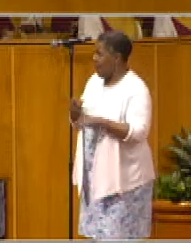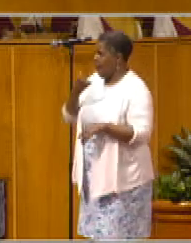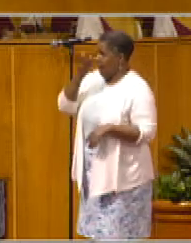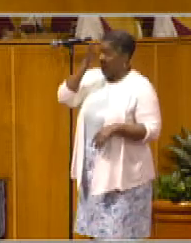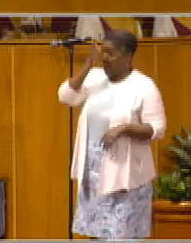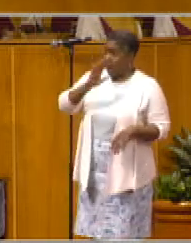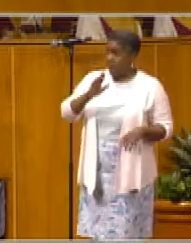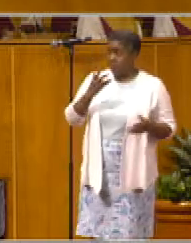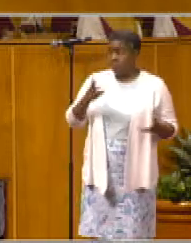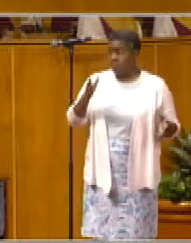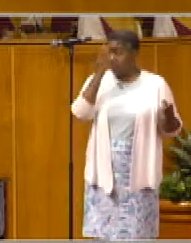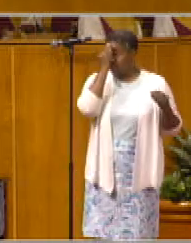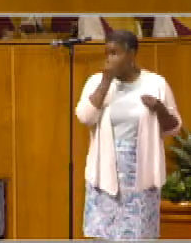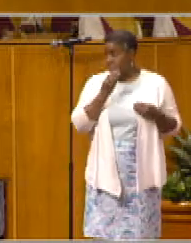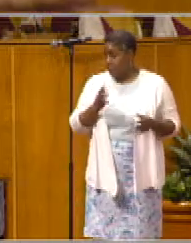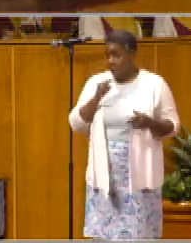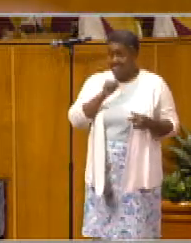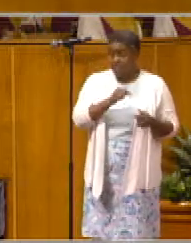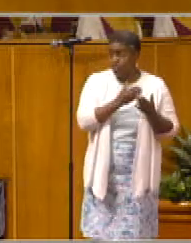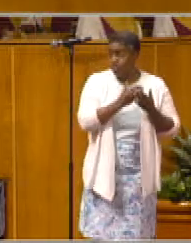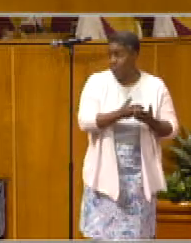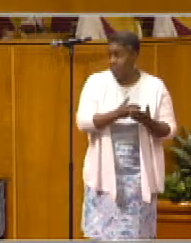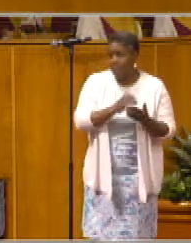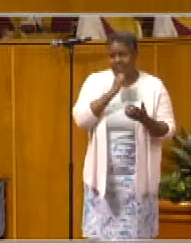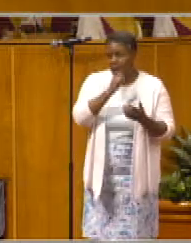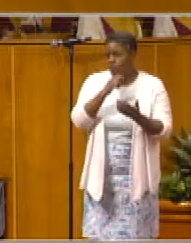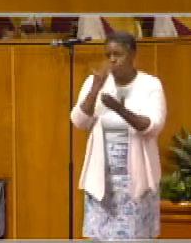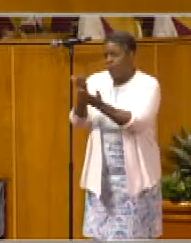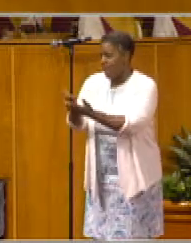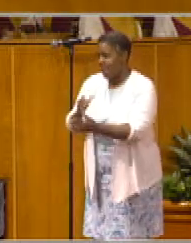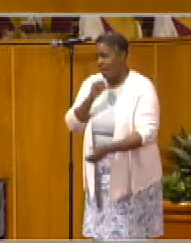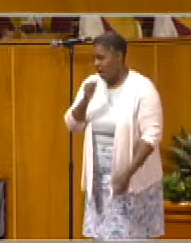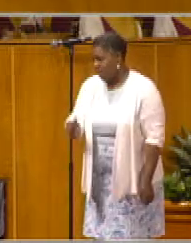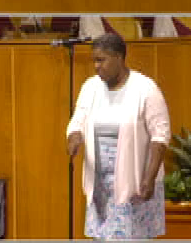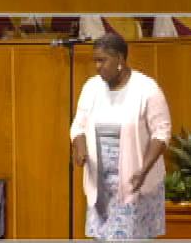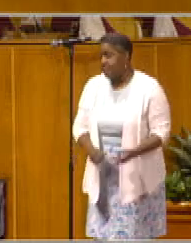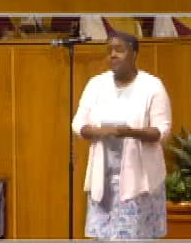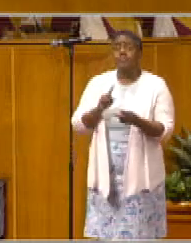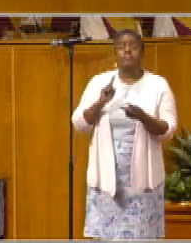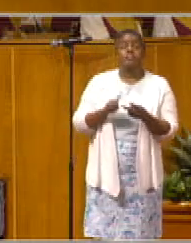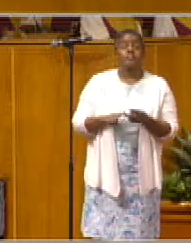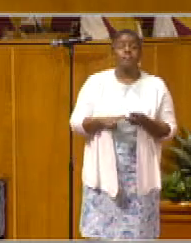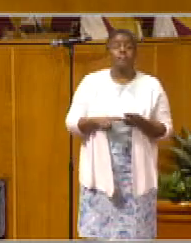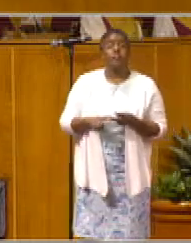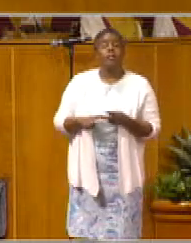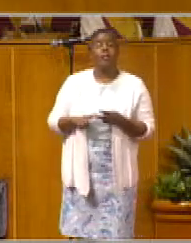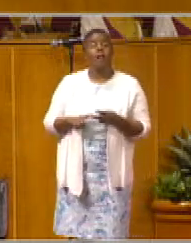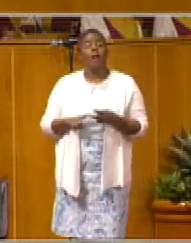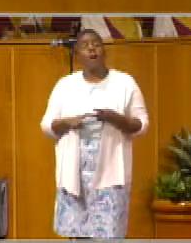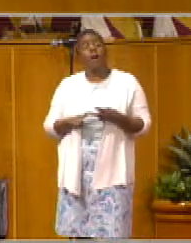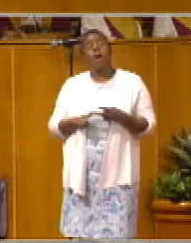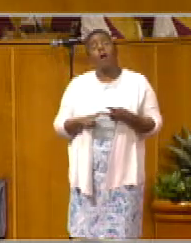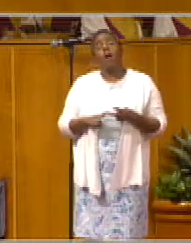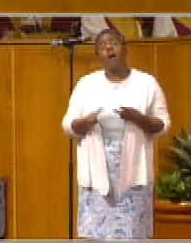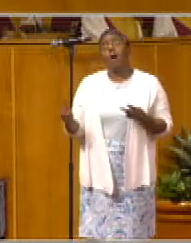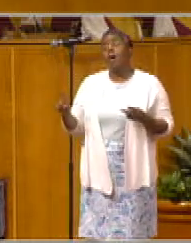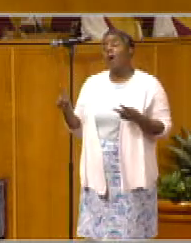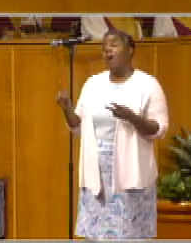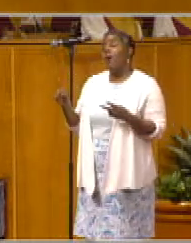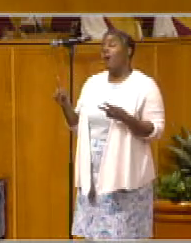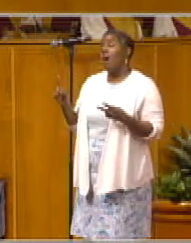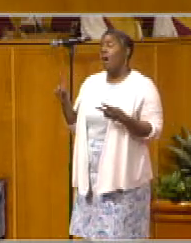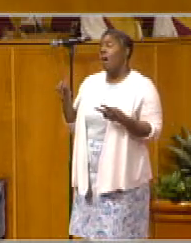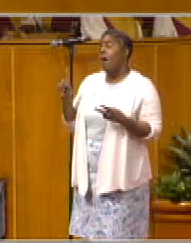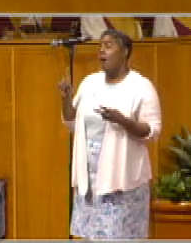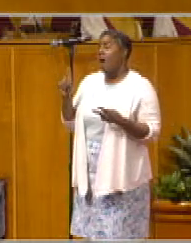spoken. The ship ain't gonna make it. Now, that's not the word you wanted to hear, but it's